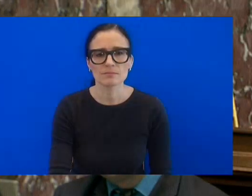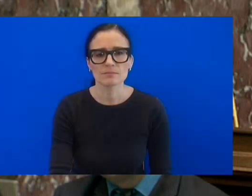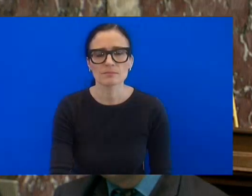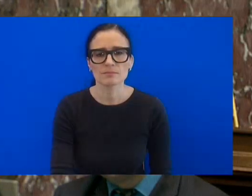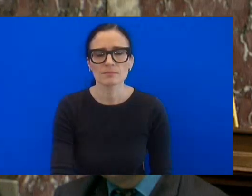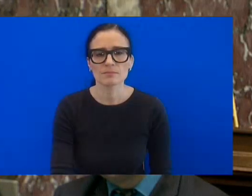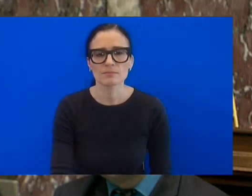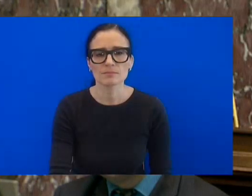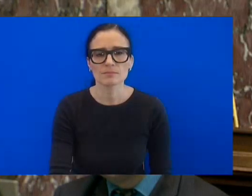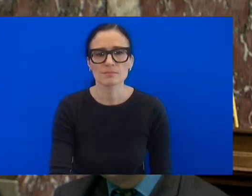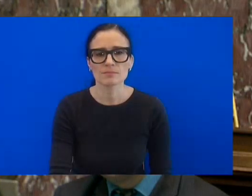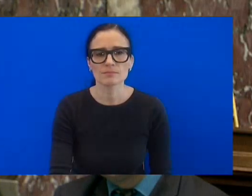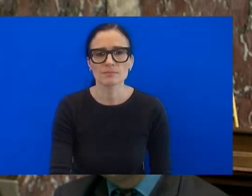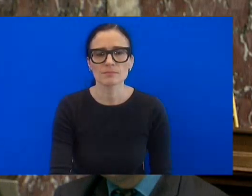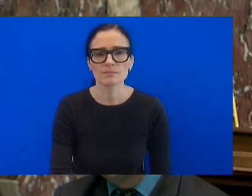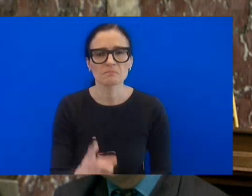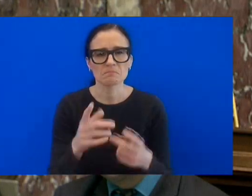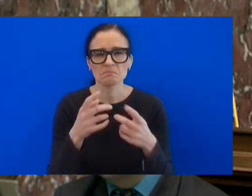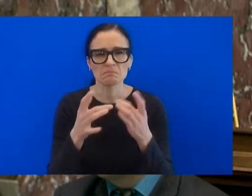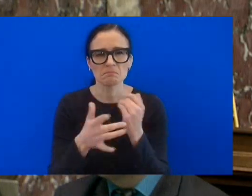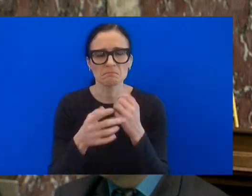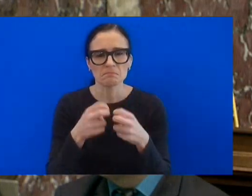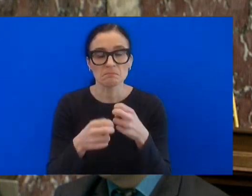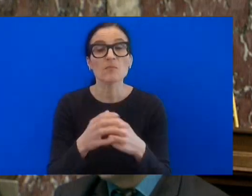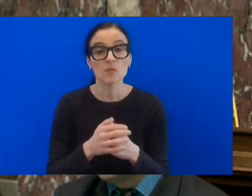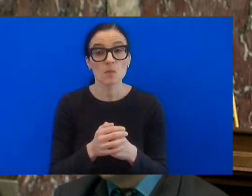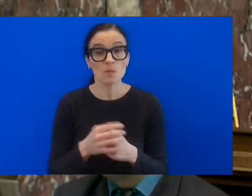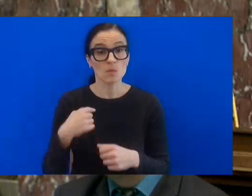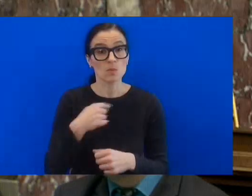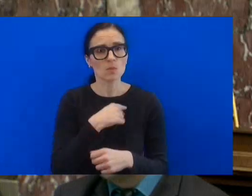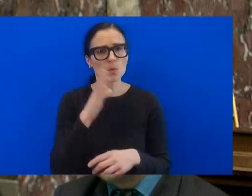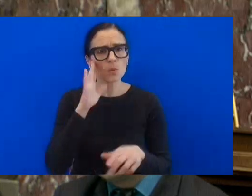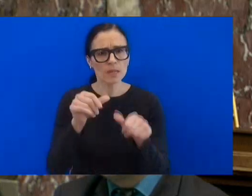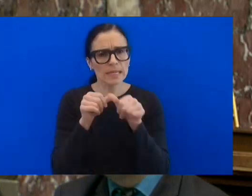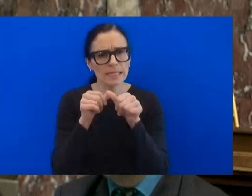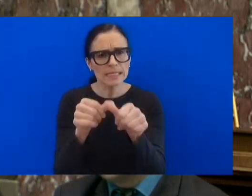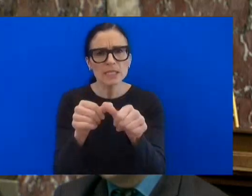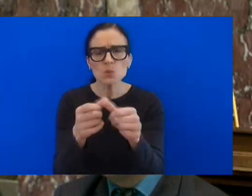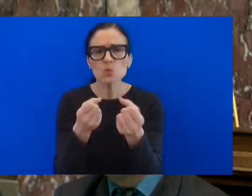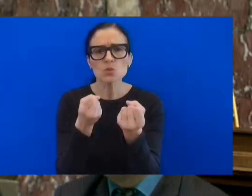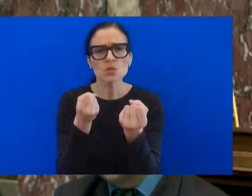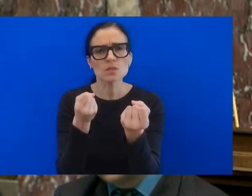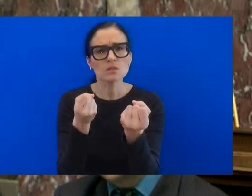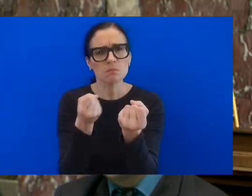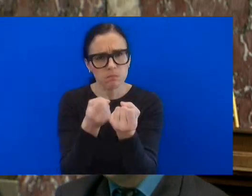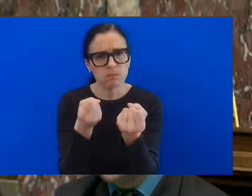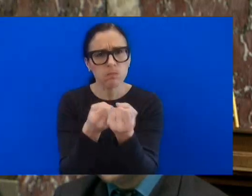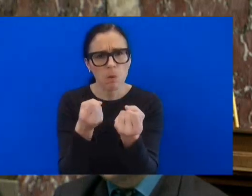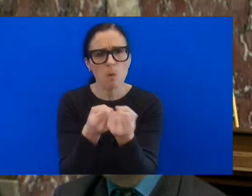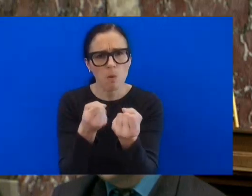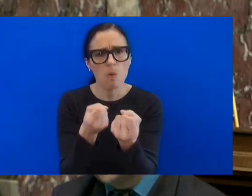crackdowns on drug traffickers and bad actors wherever they may be in British Columbia. Thank you.